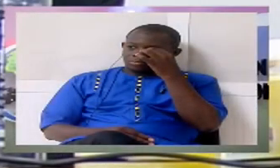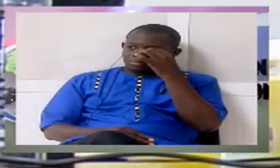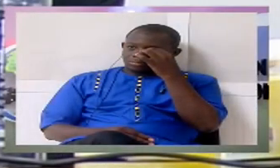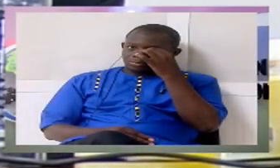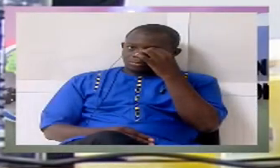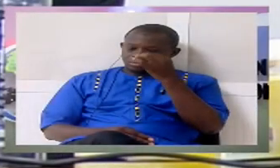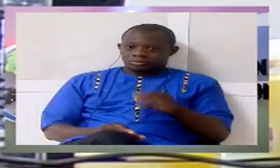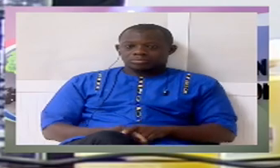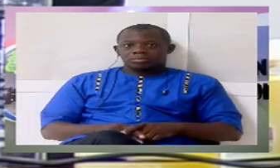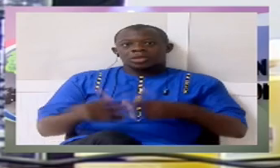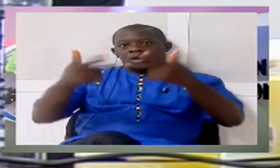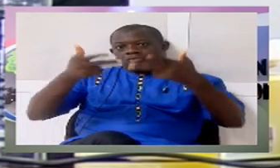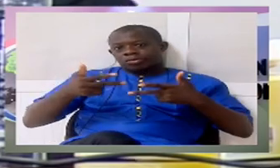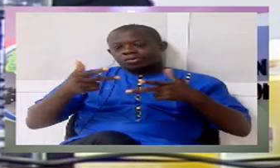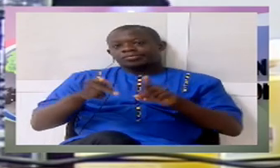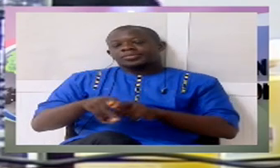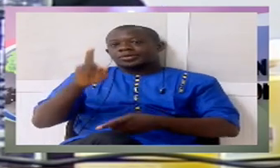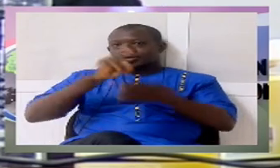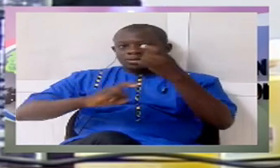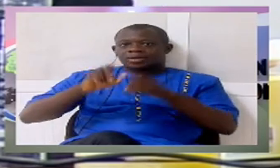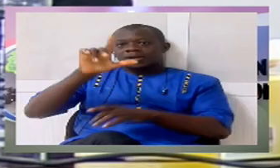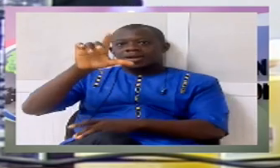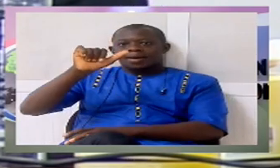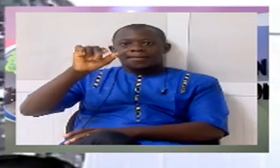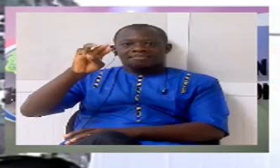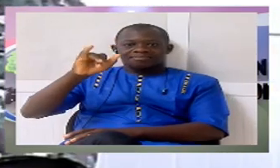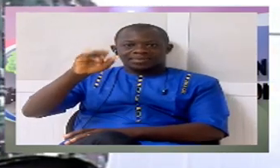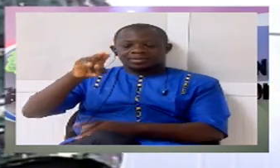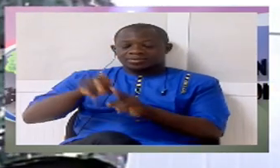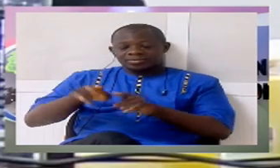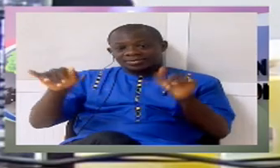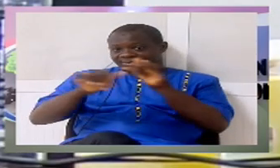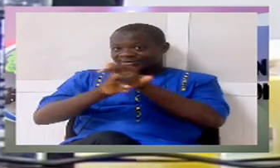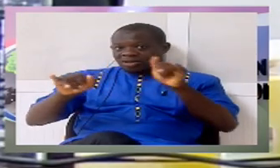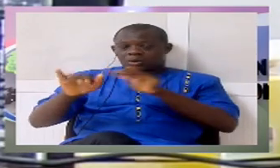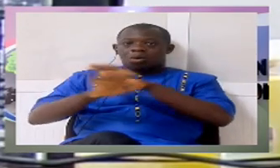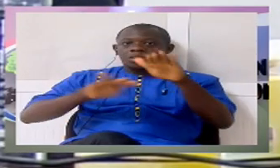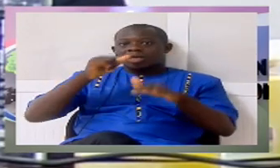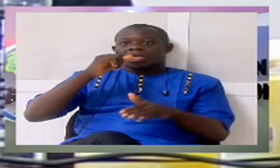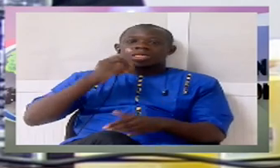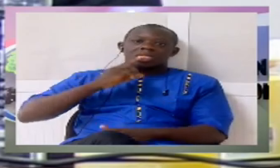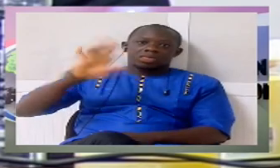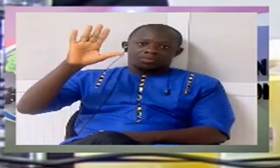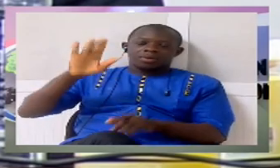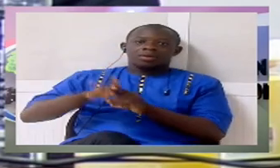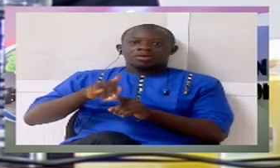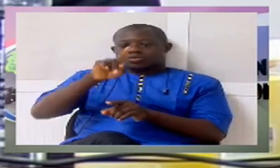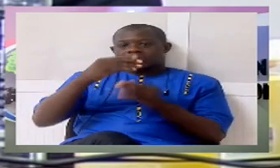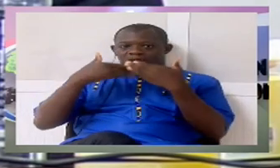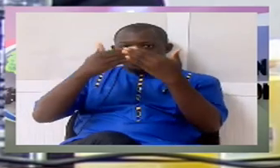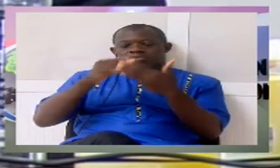under oath. Lamin, better you fatel nene yang ci bir wat bi nga waton. So you are telling us that okay,